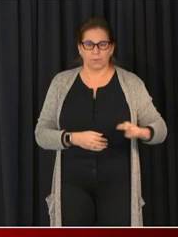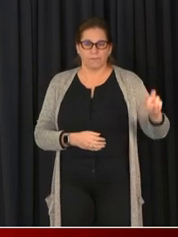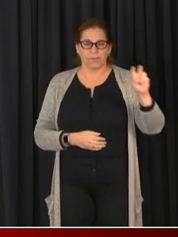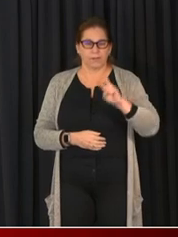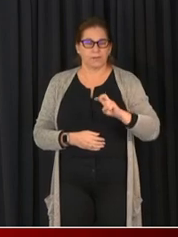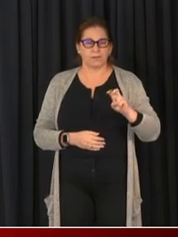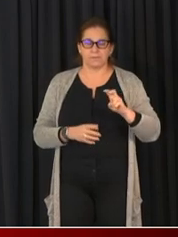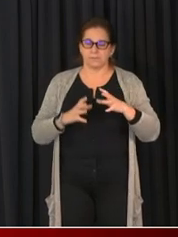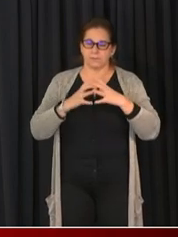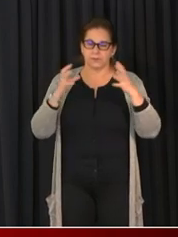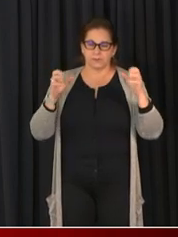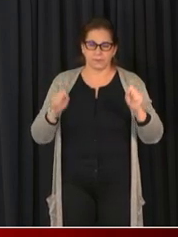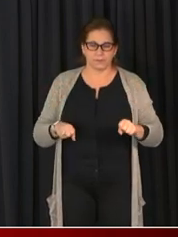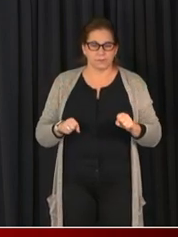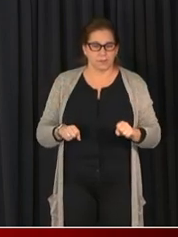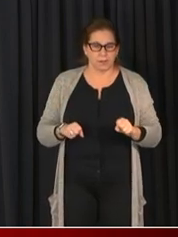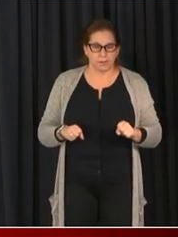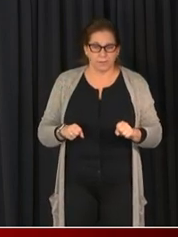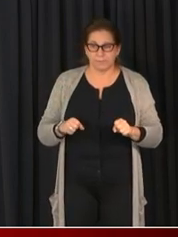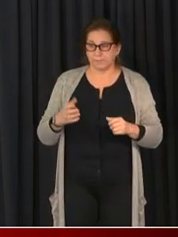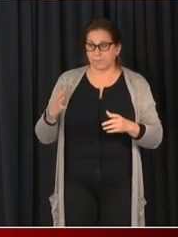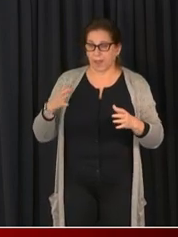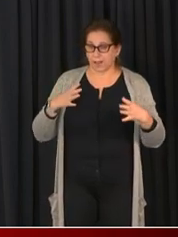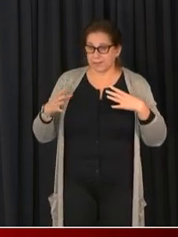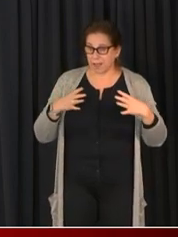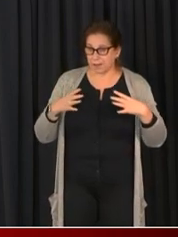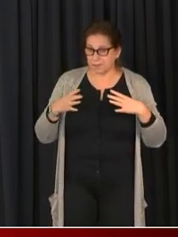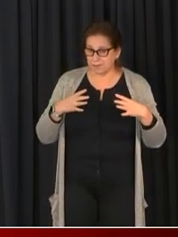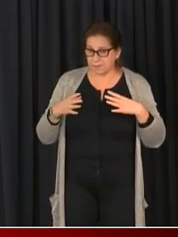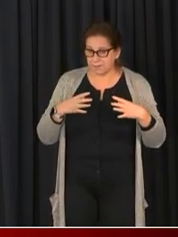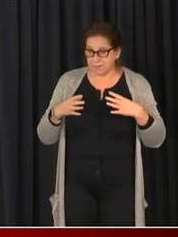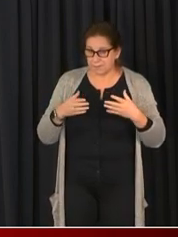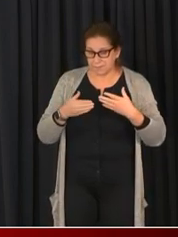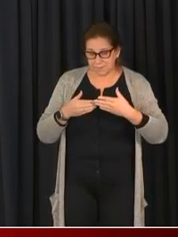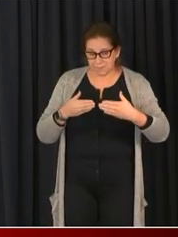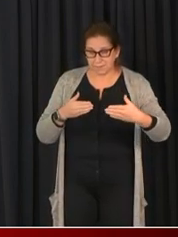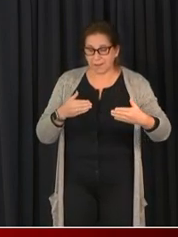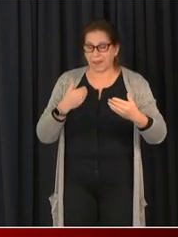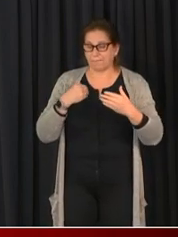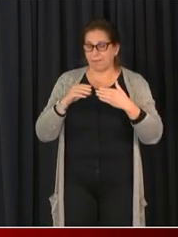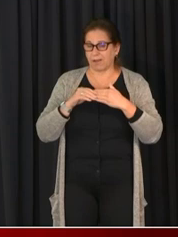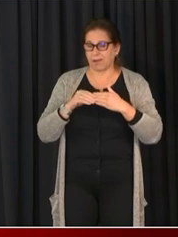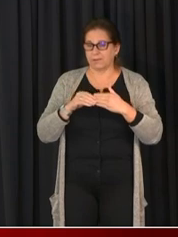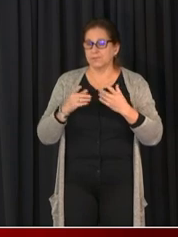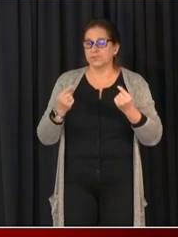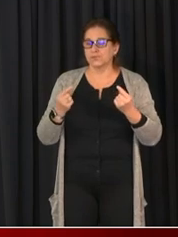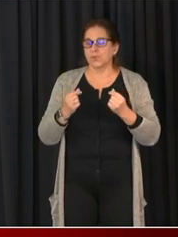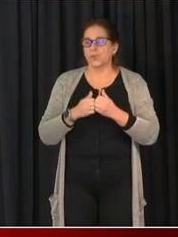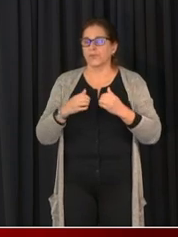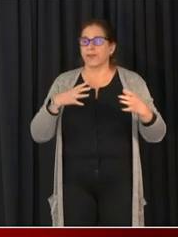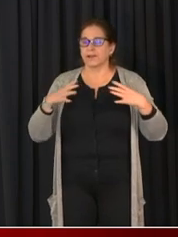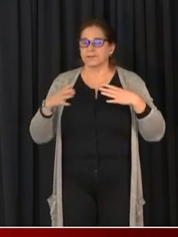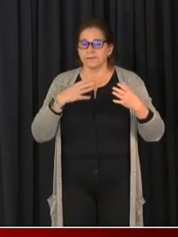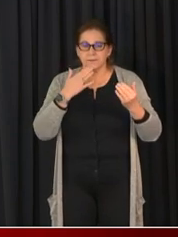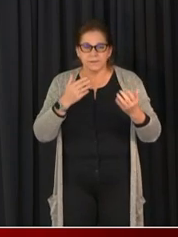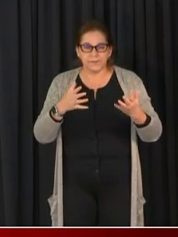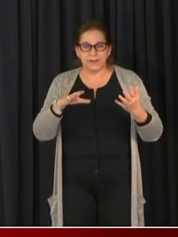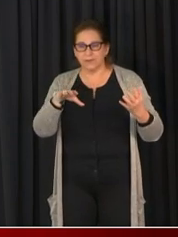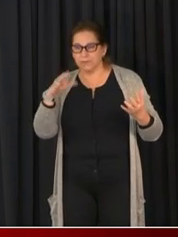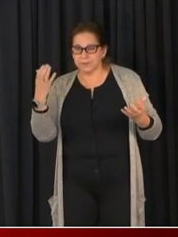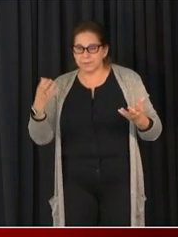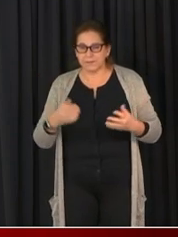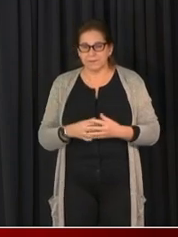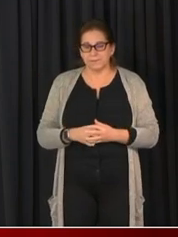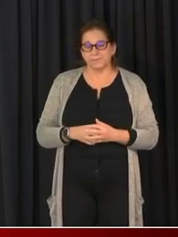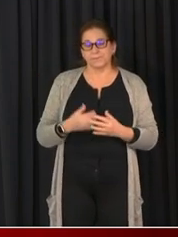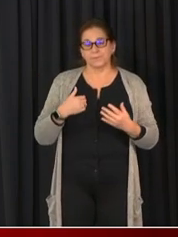I shared our holiday guidance, and we continue to ask you to refer to that guidance. We asked residents